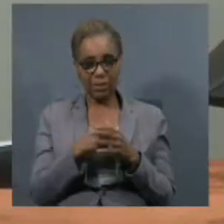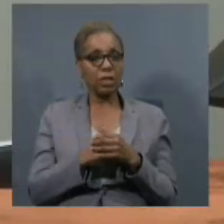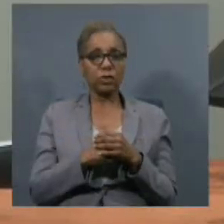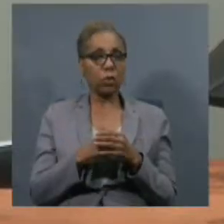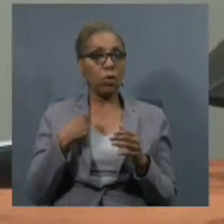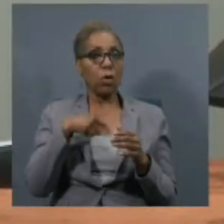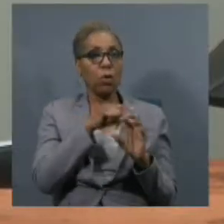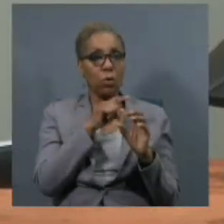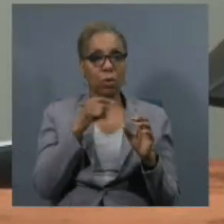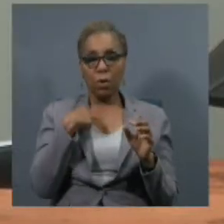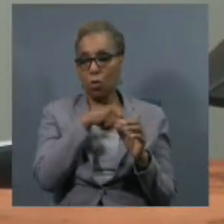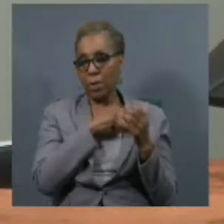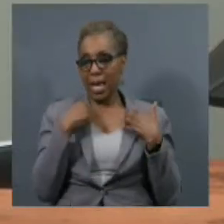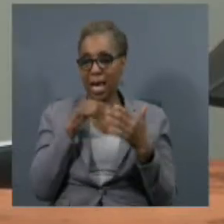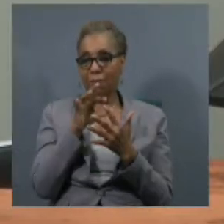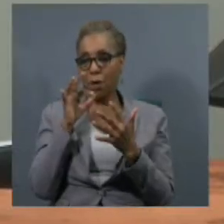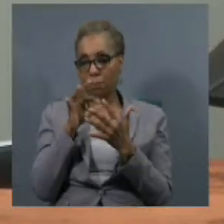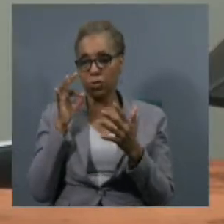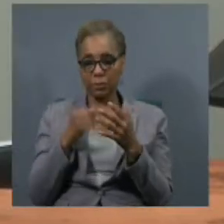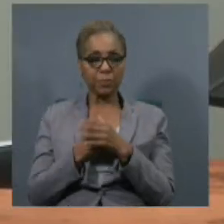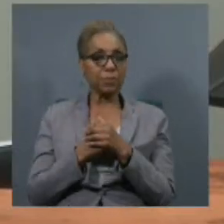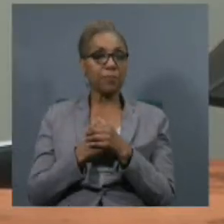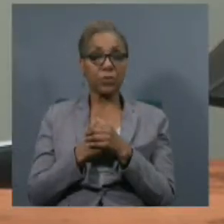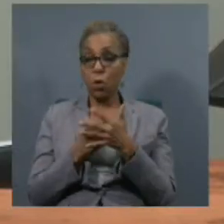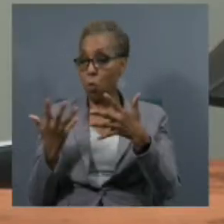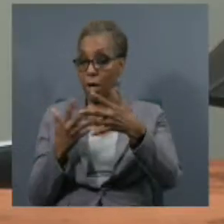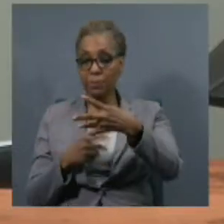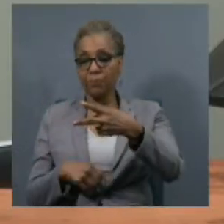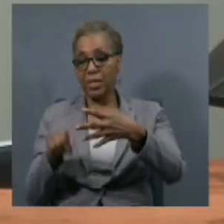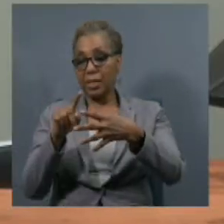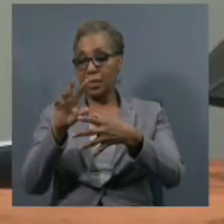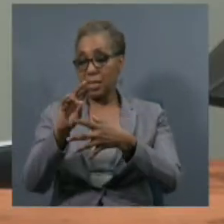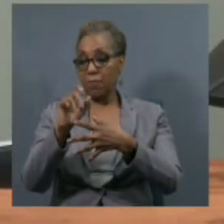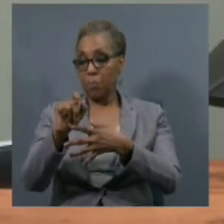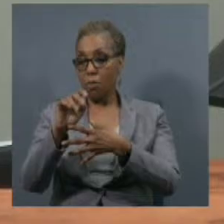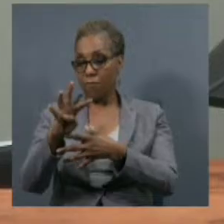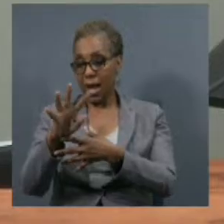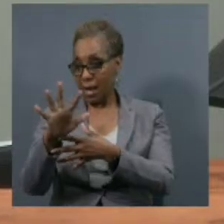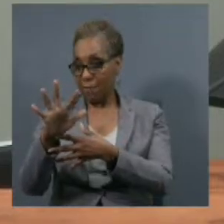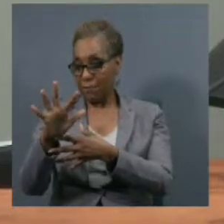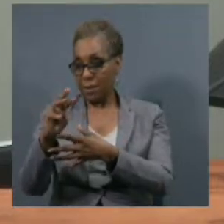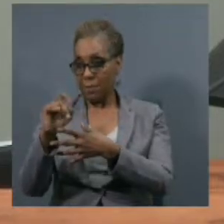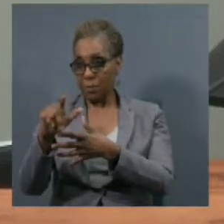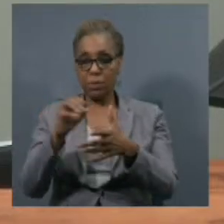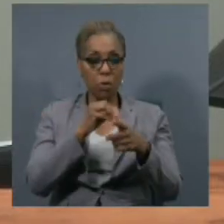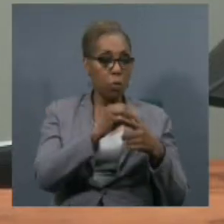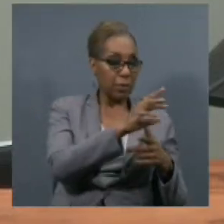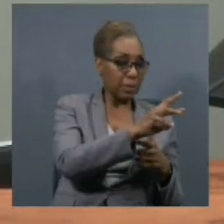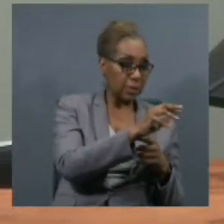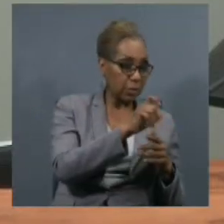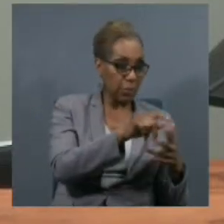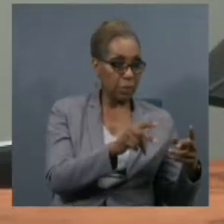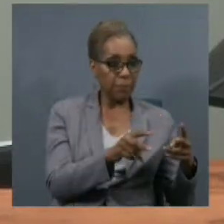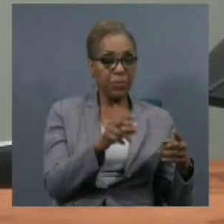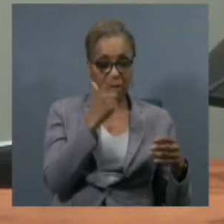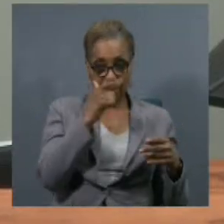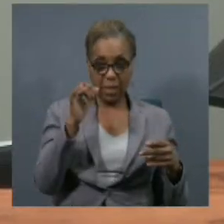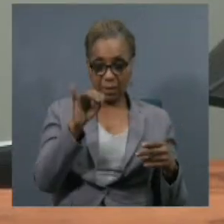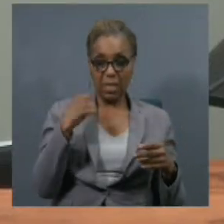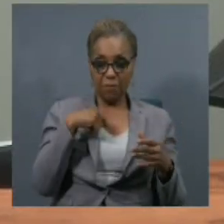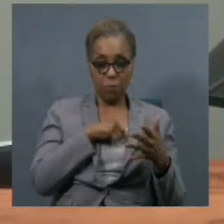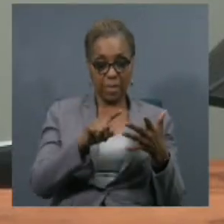we only have an option. The option is either the 7.5 million or the 6 million. Because if we did